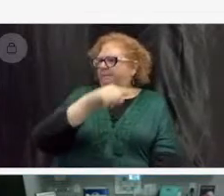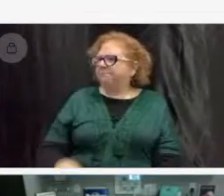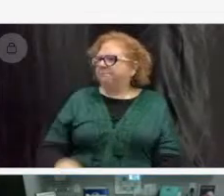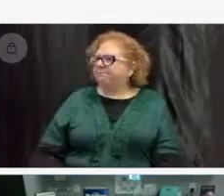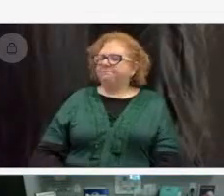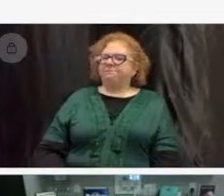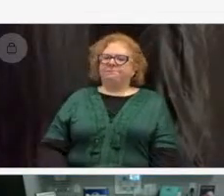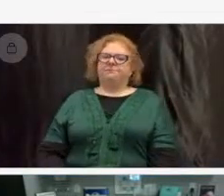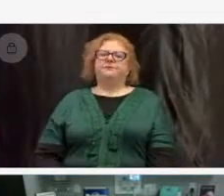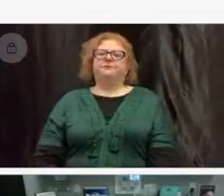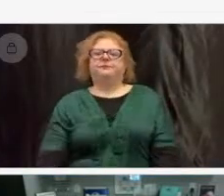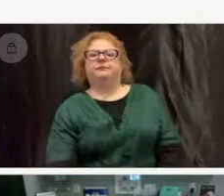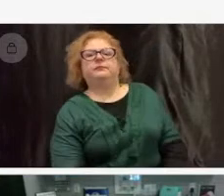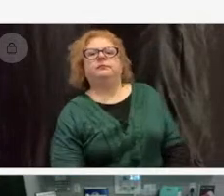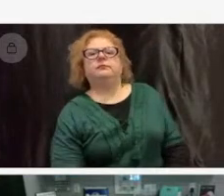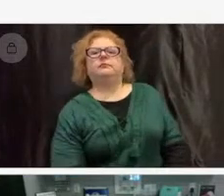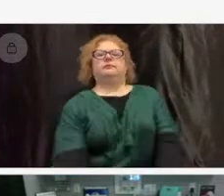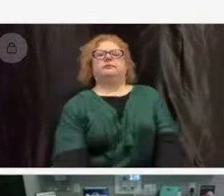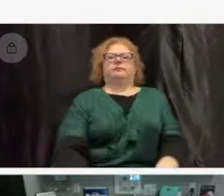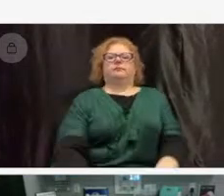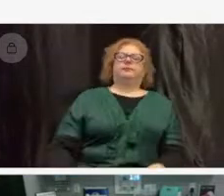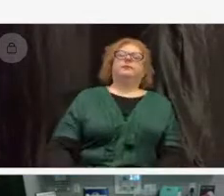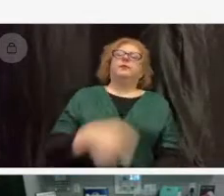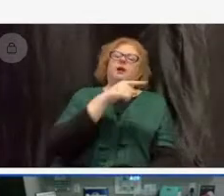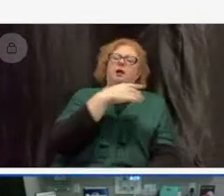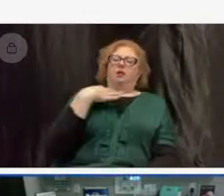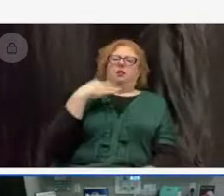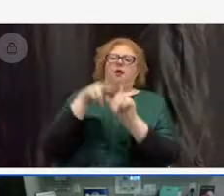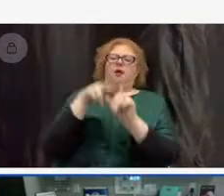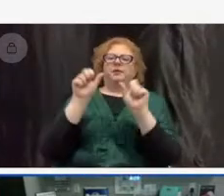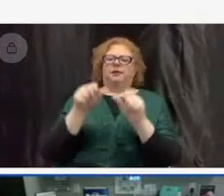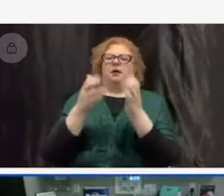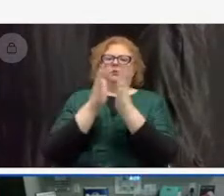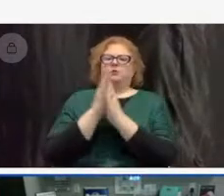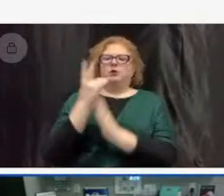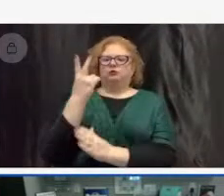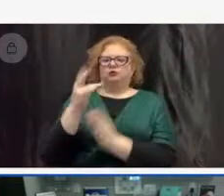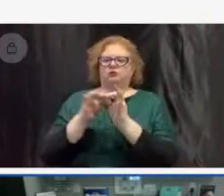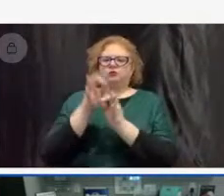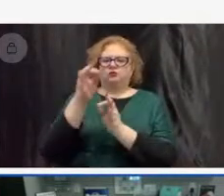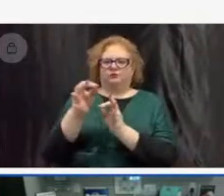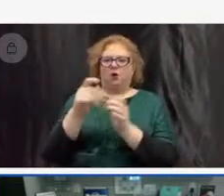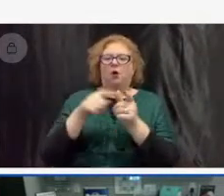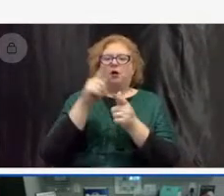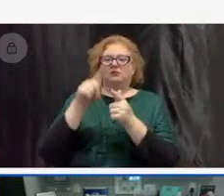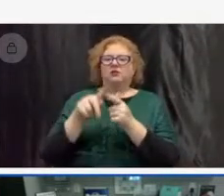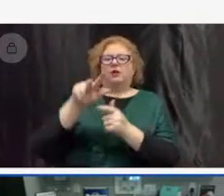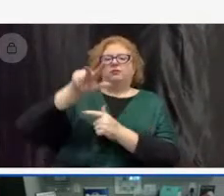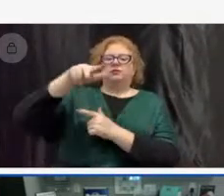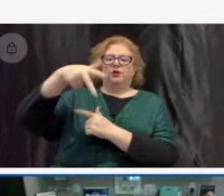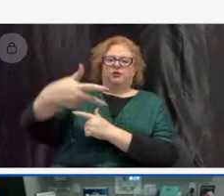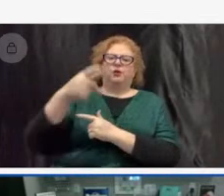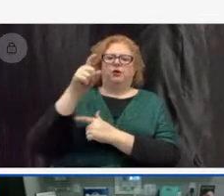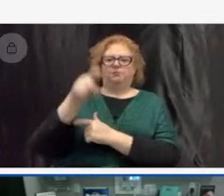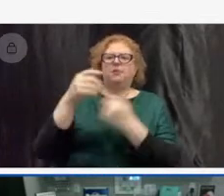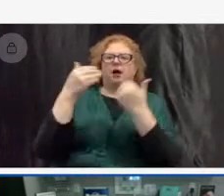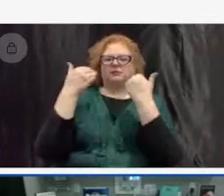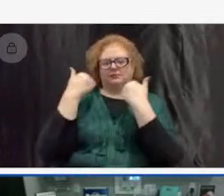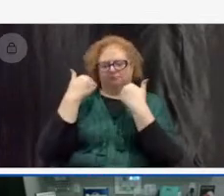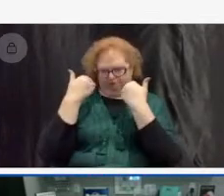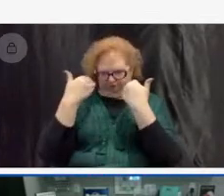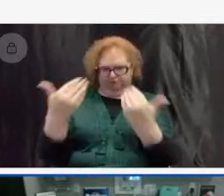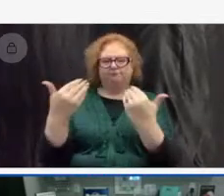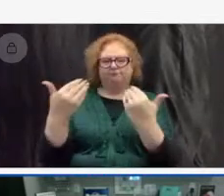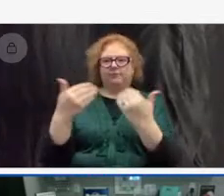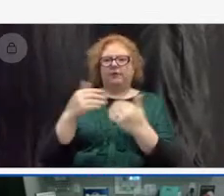The applicant can request 2 deferrals. That has to be heard at the 3rd. The only way that